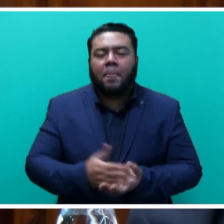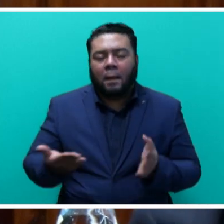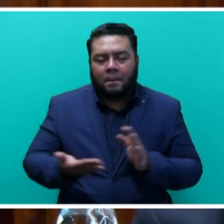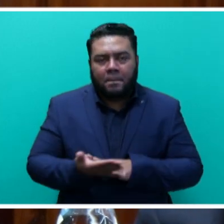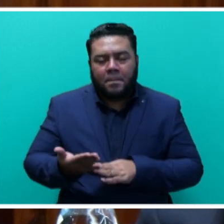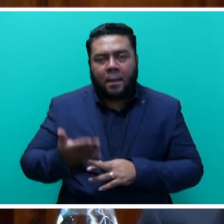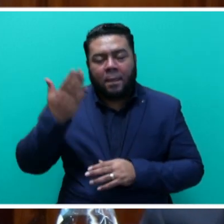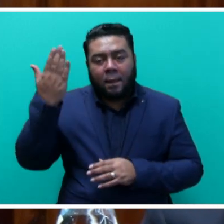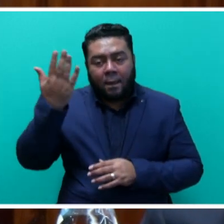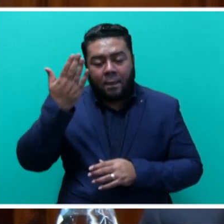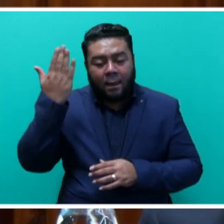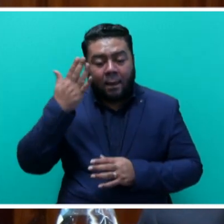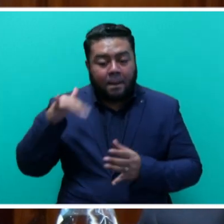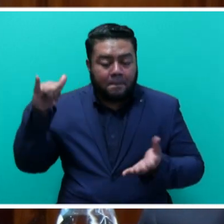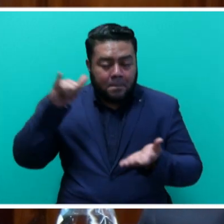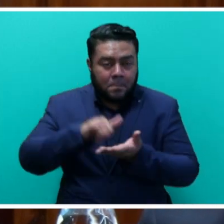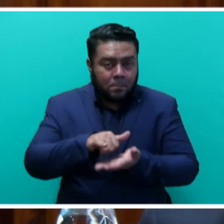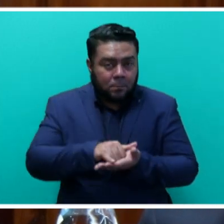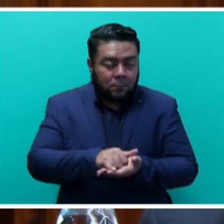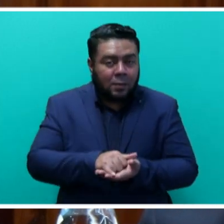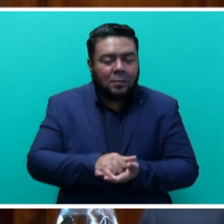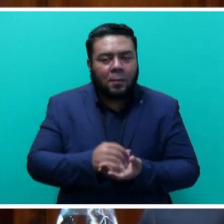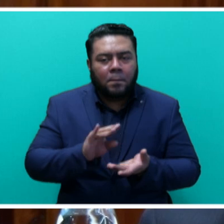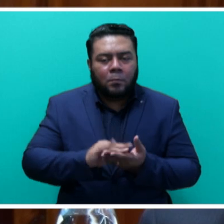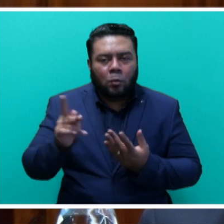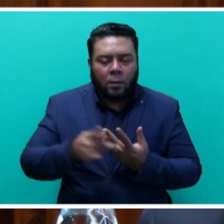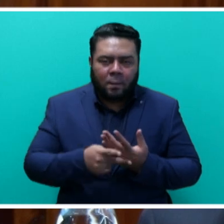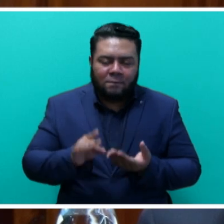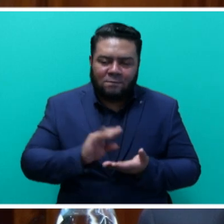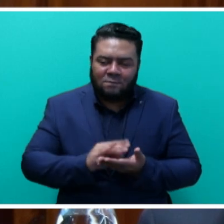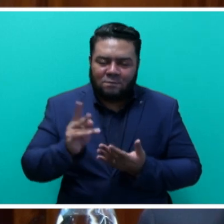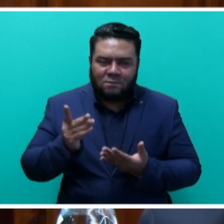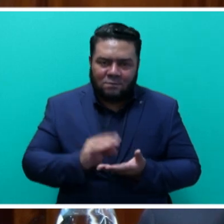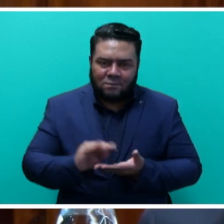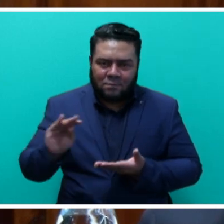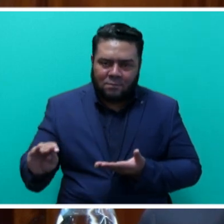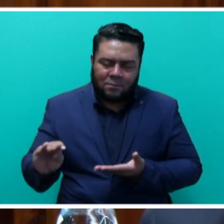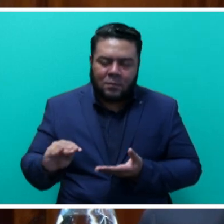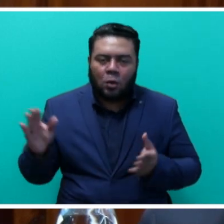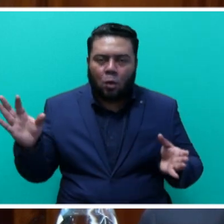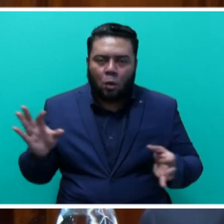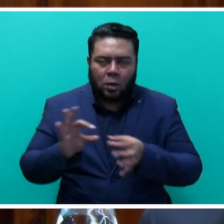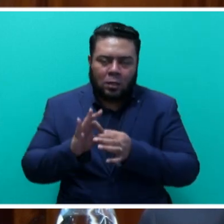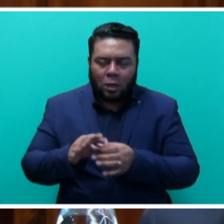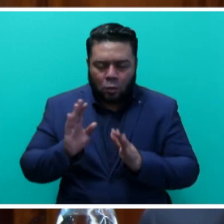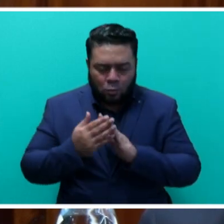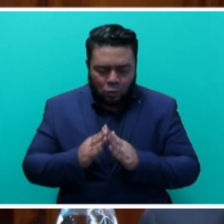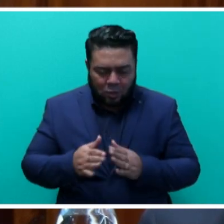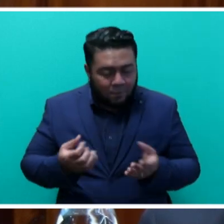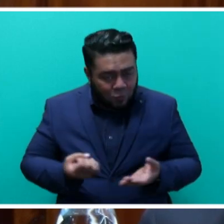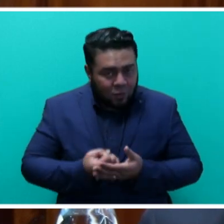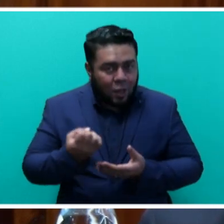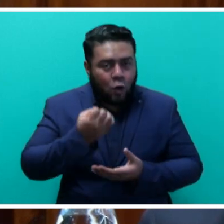scheme. These subsidies are not merely financial support, they are investments in connecting our communities, fostering economic growth,